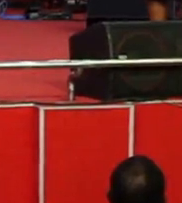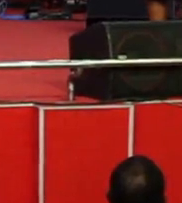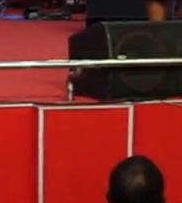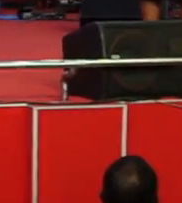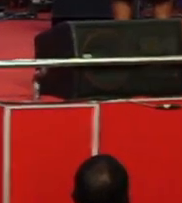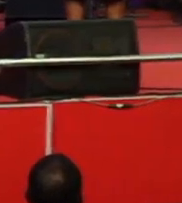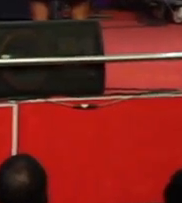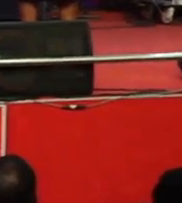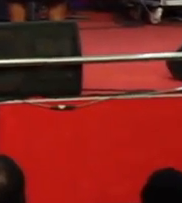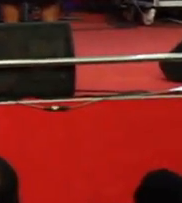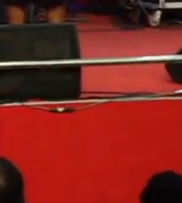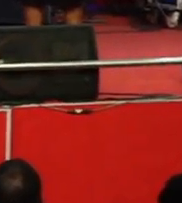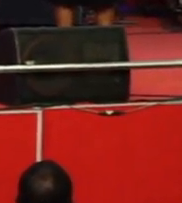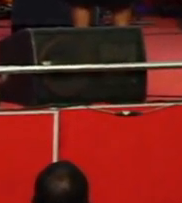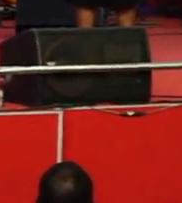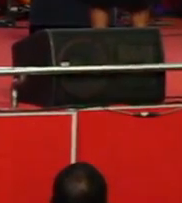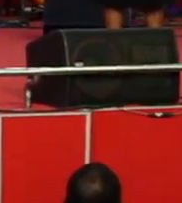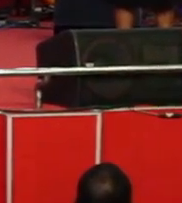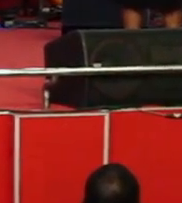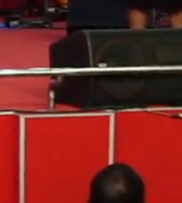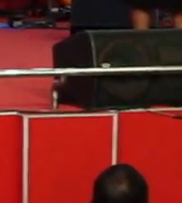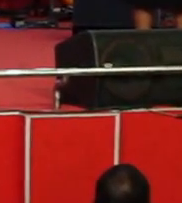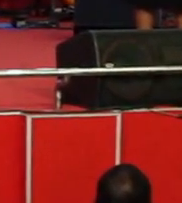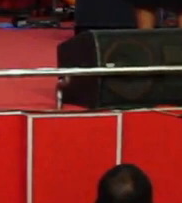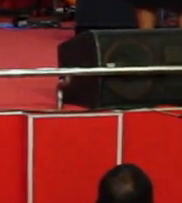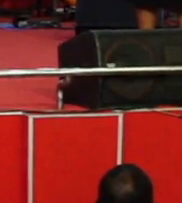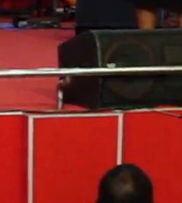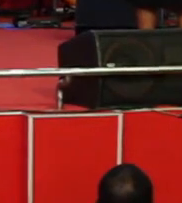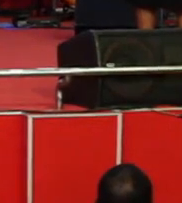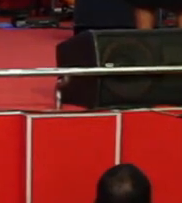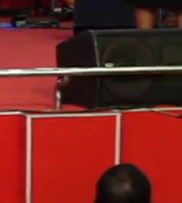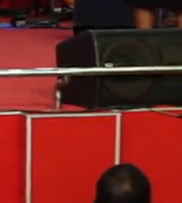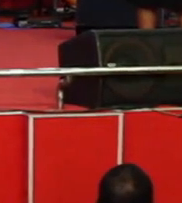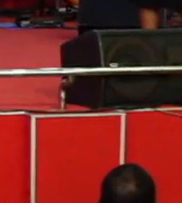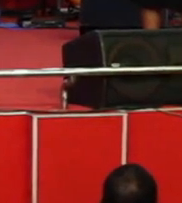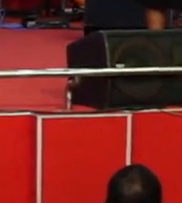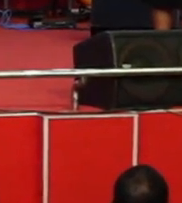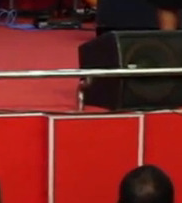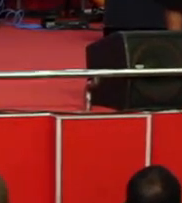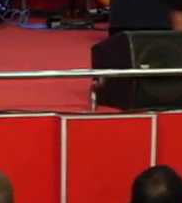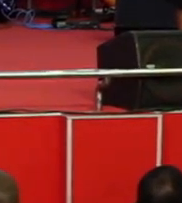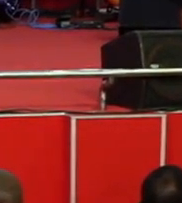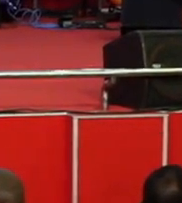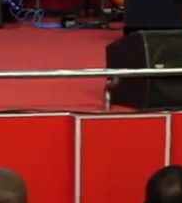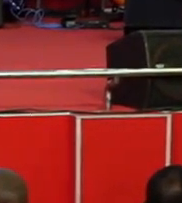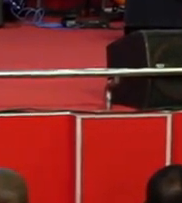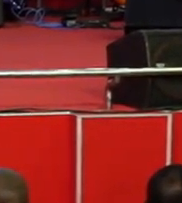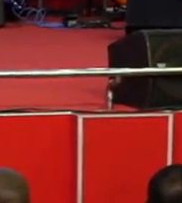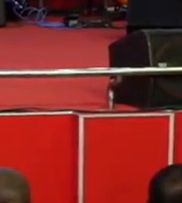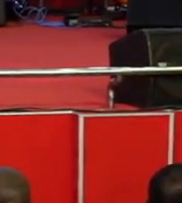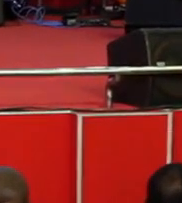this place. Roho yako ya miujiza iko hapa. Your presence is here. Uwepo wako uko hapa. Just like you